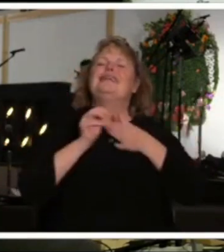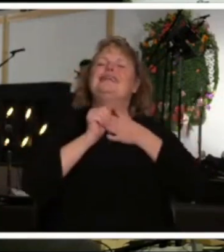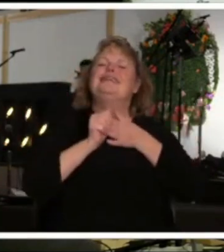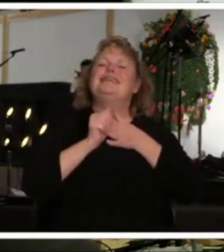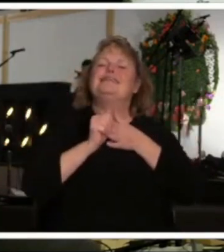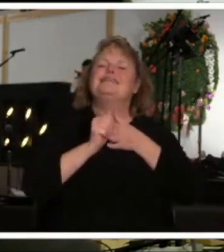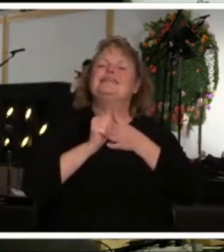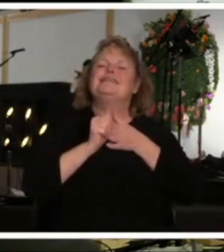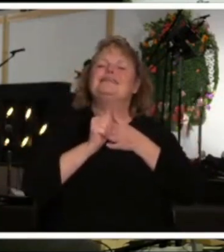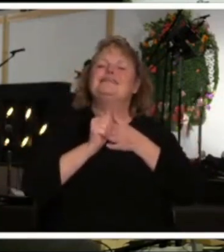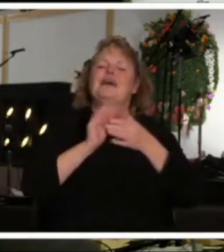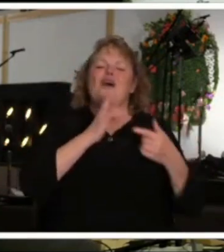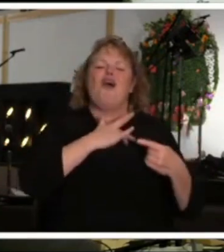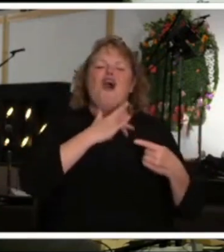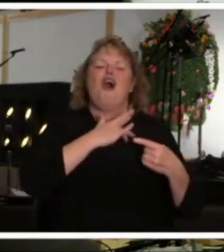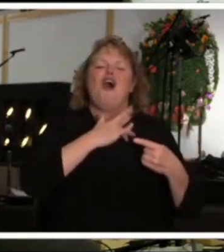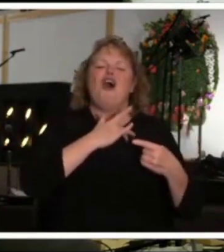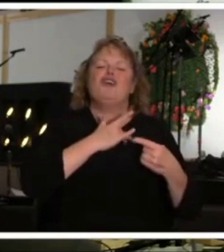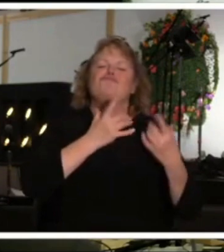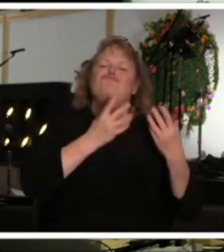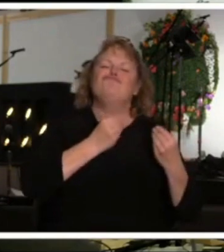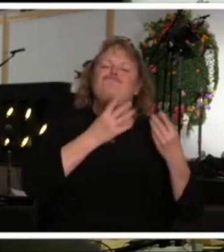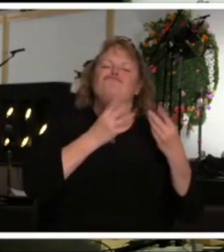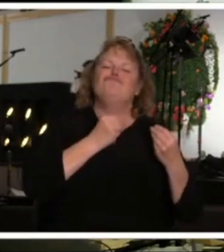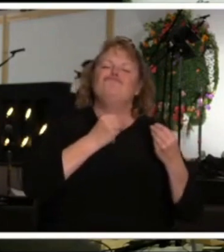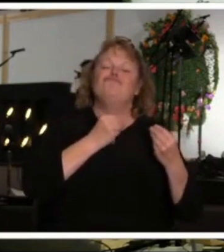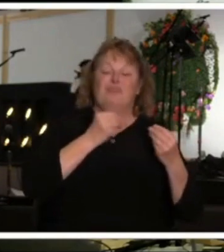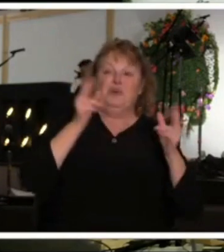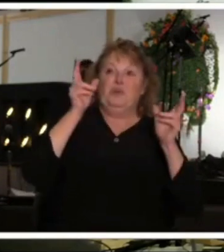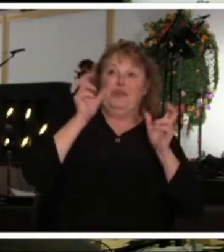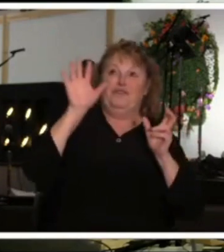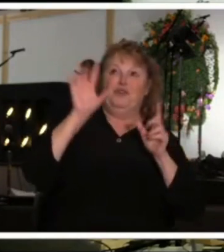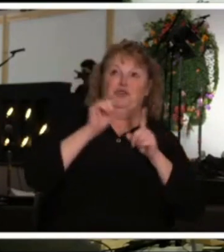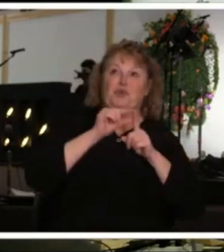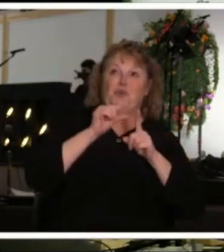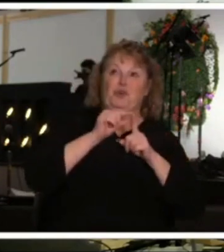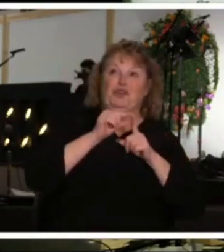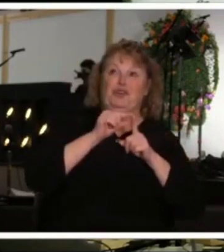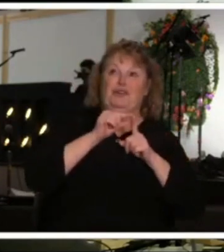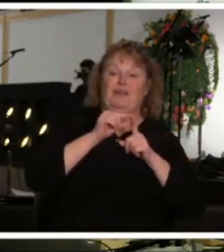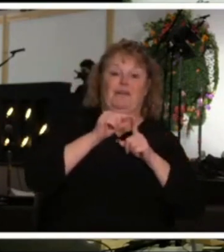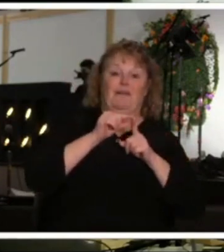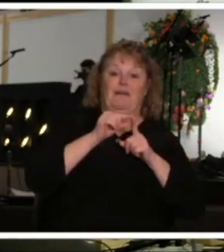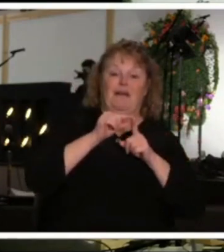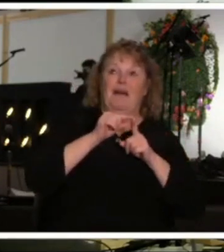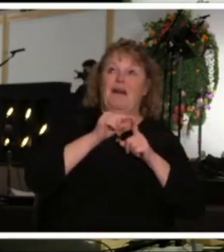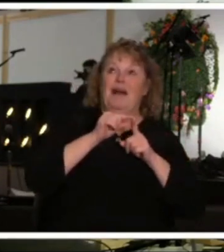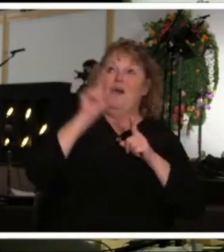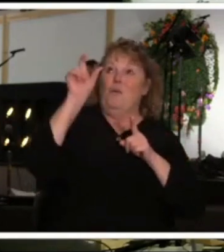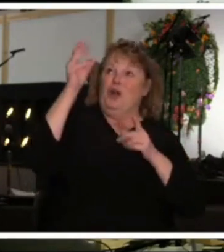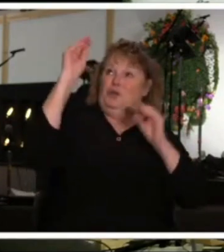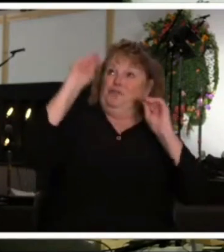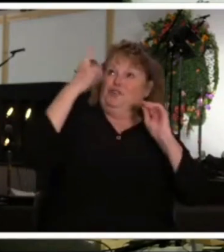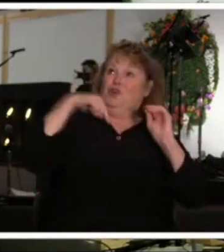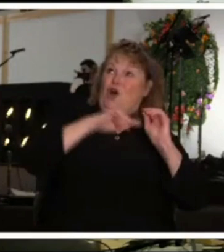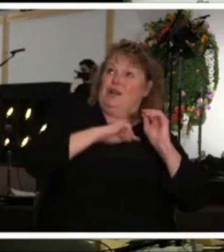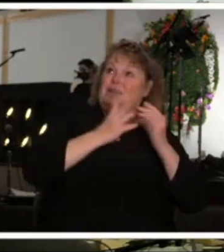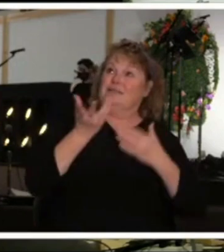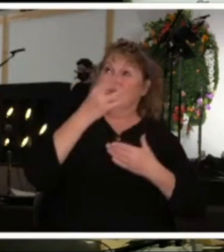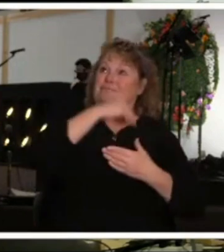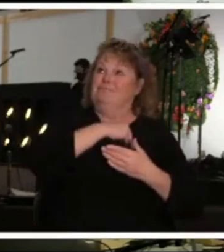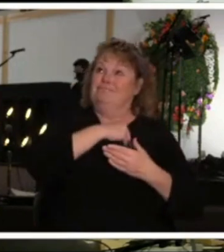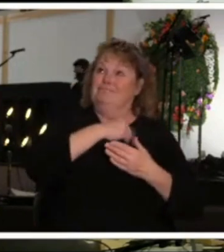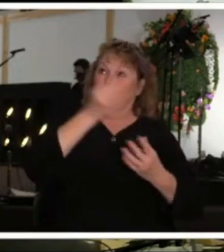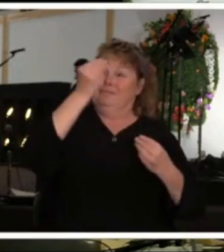guide us. May our hearts be tender as we have heard the word. That which has been planted within us, I now ask that you would water with your Holy